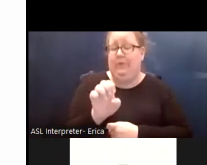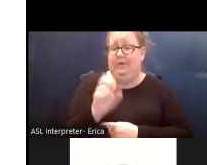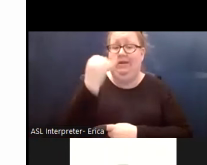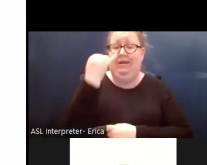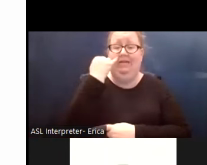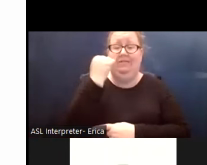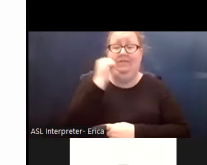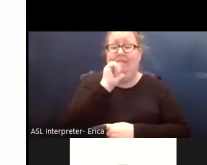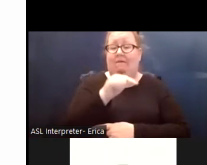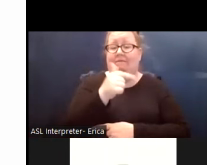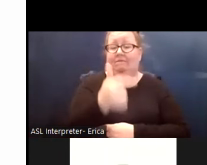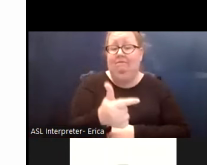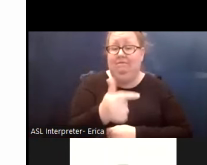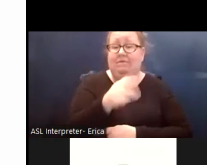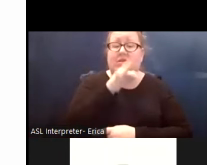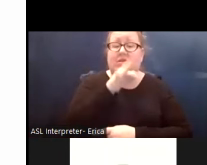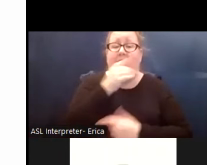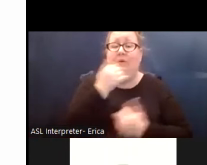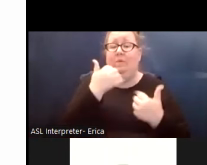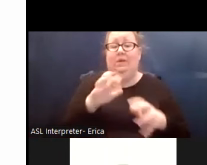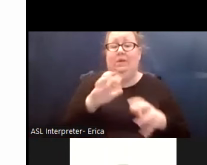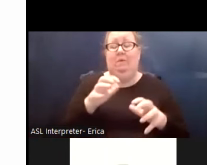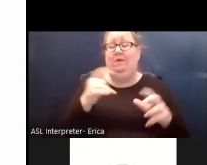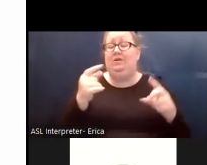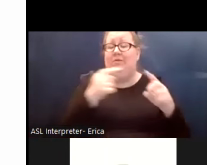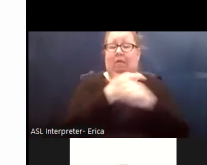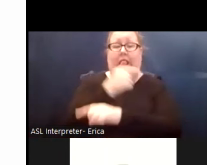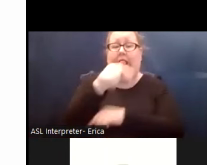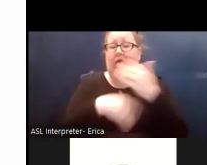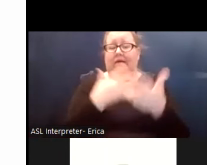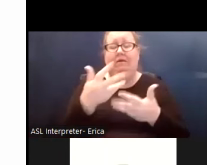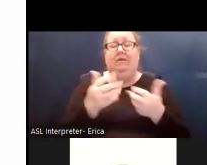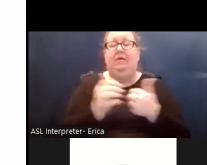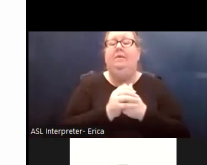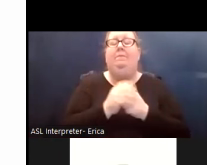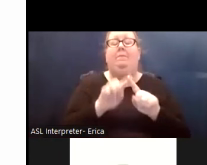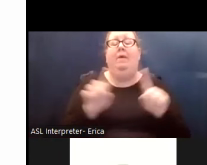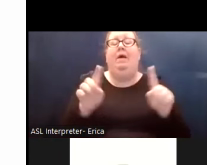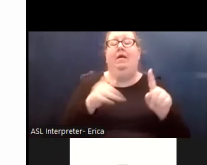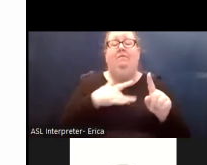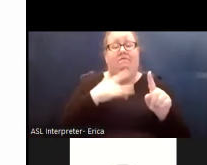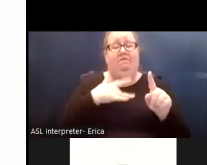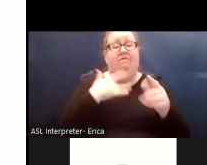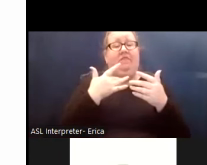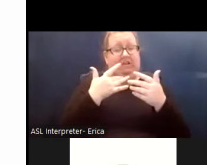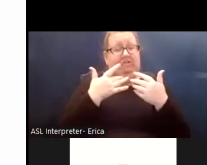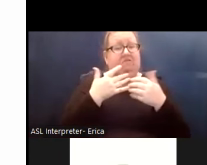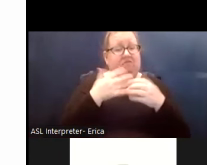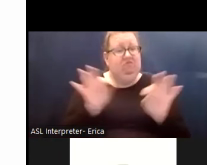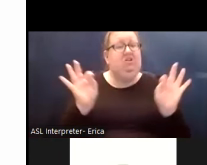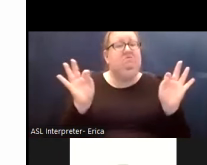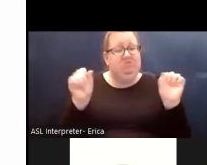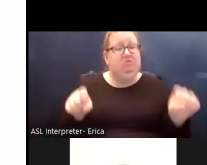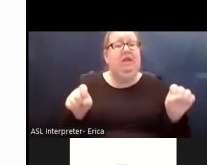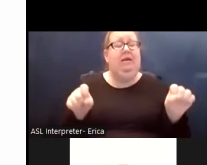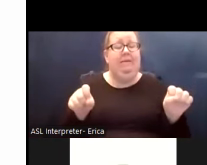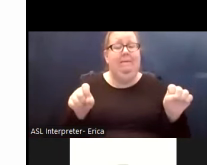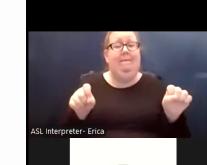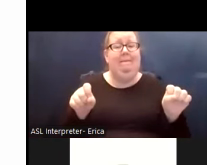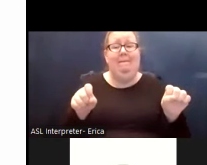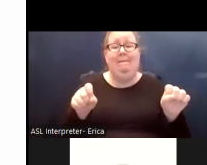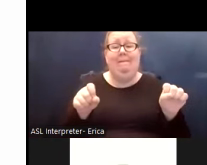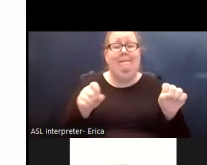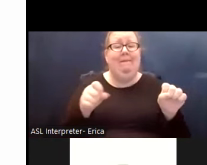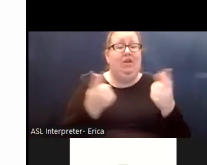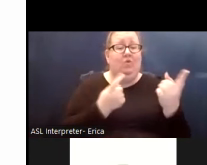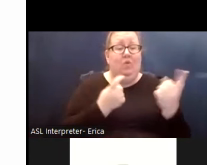want to all be talking on top of each other, but please feel free at any time to present any questions